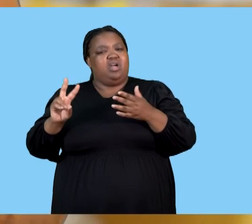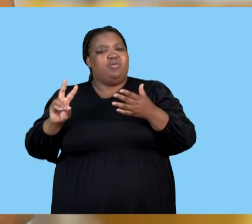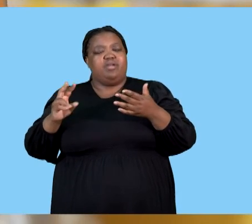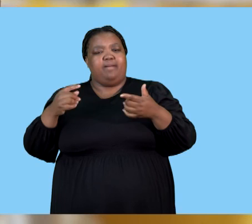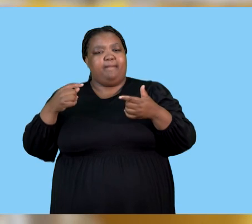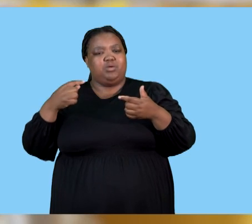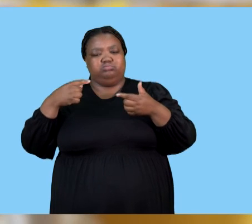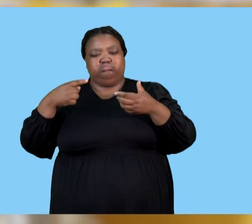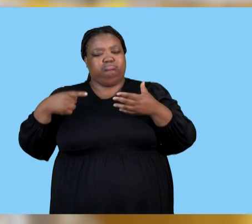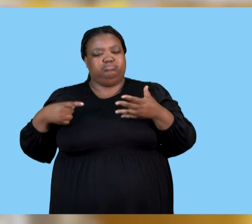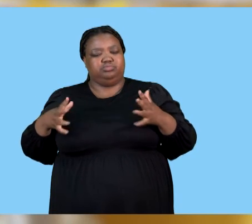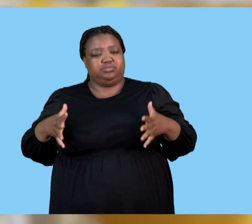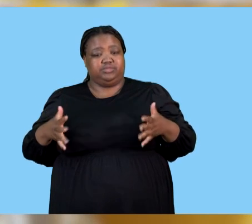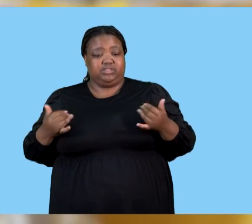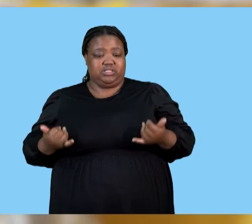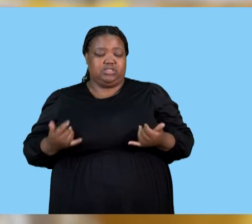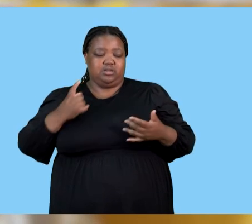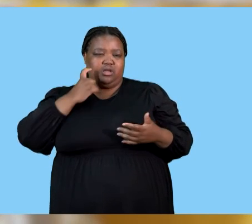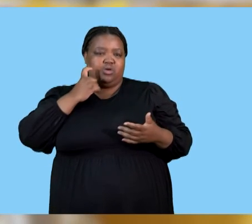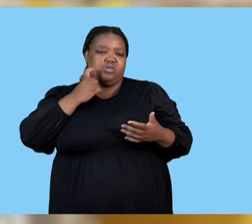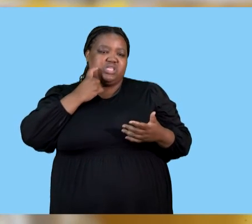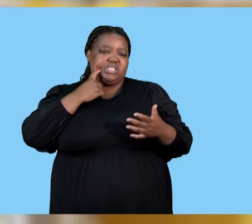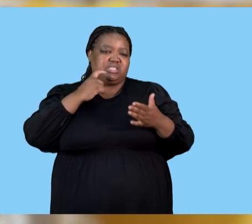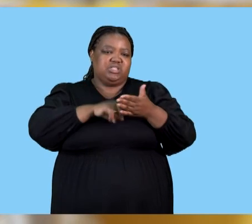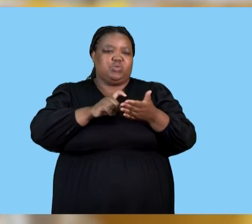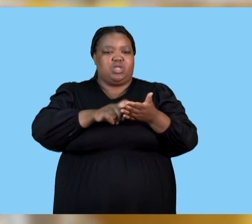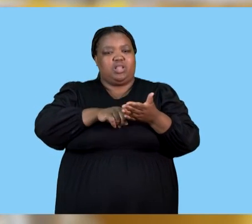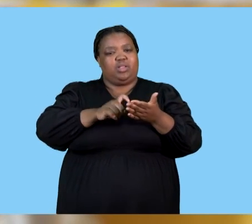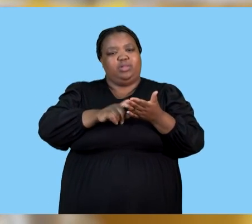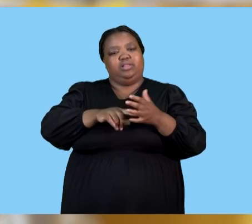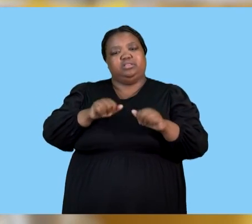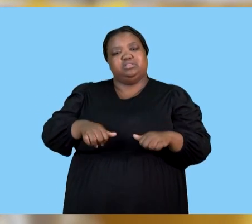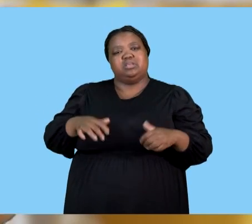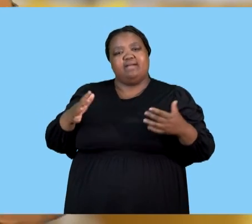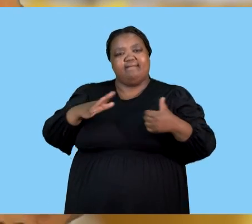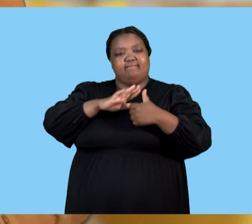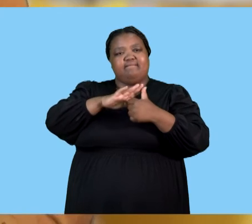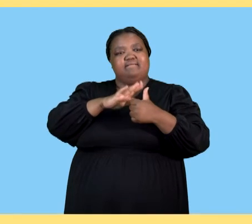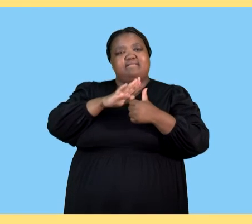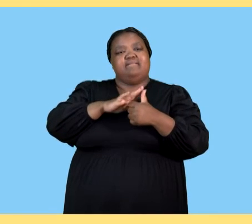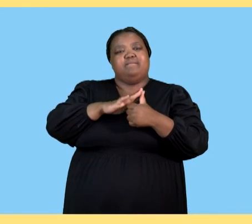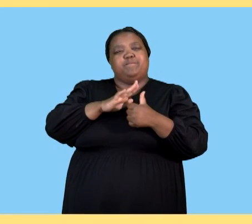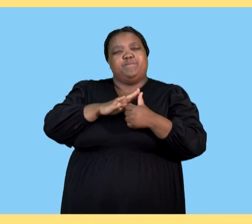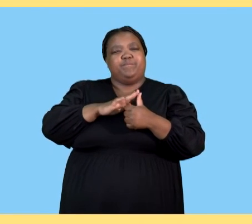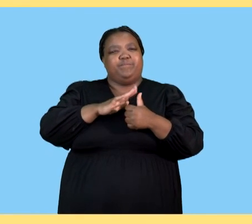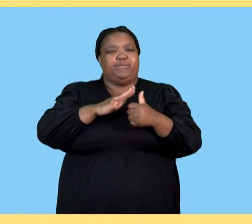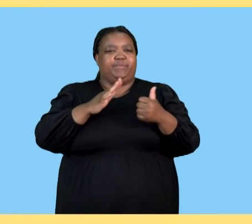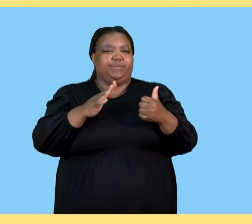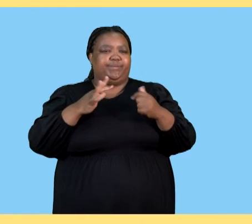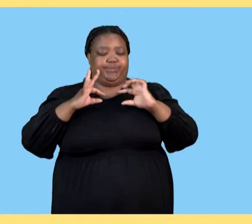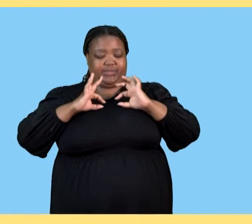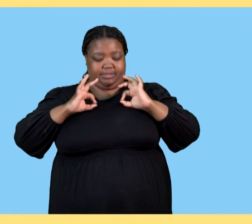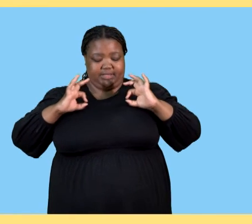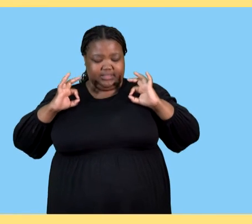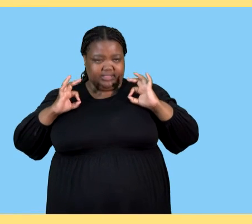remember. So it becomes easy, therefore, when we calculate. Let's see if we can do that. The first one is going to be the wire beads and